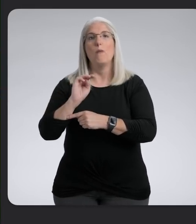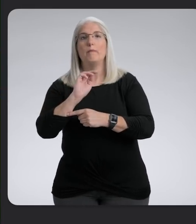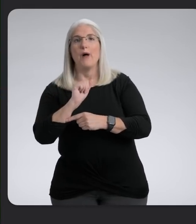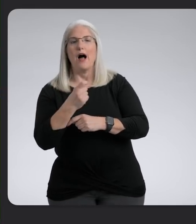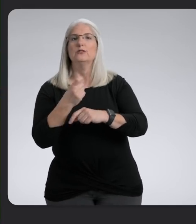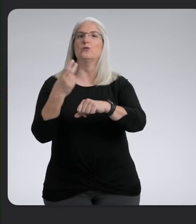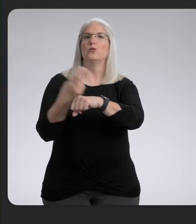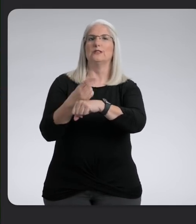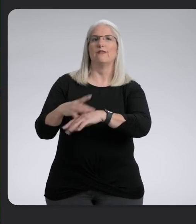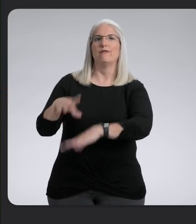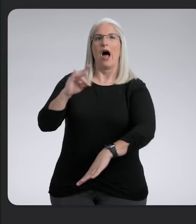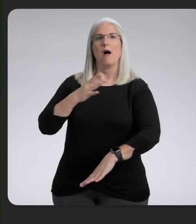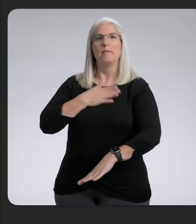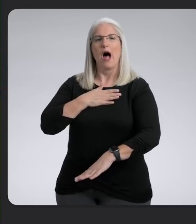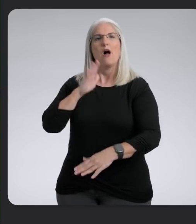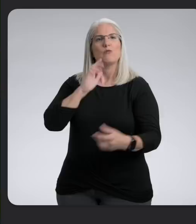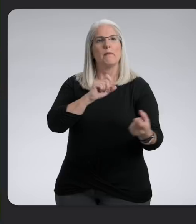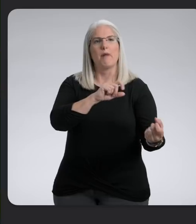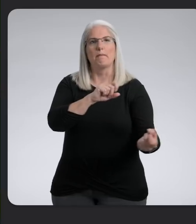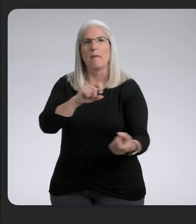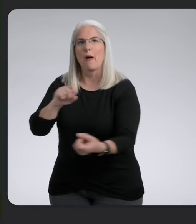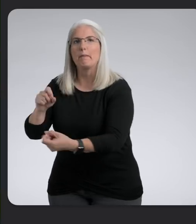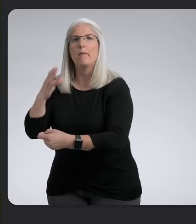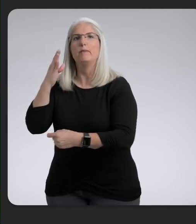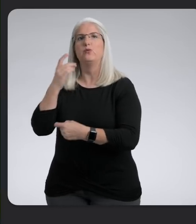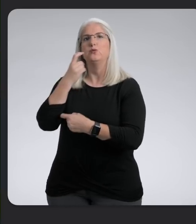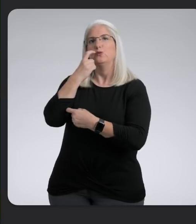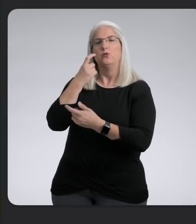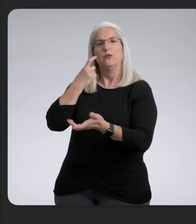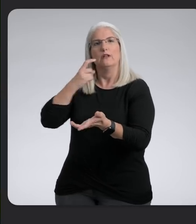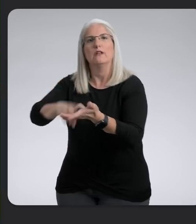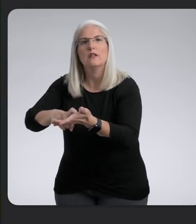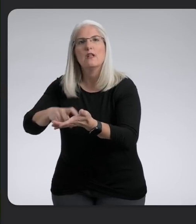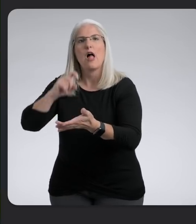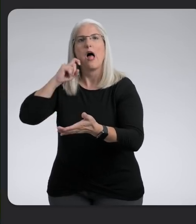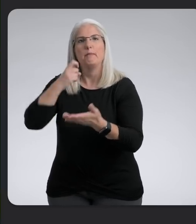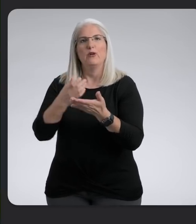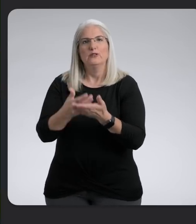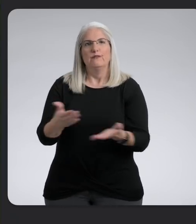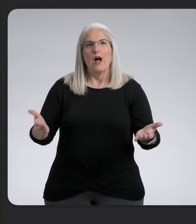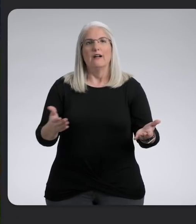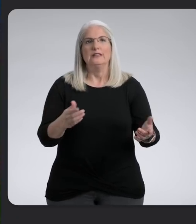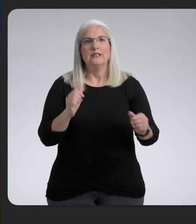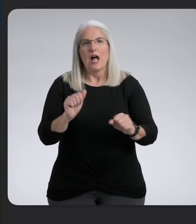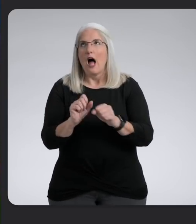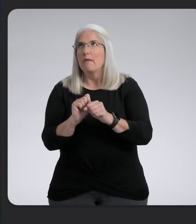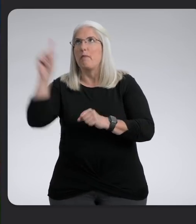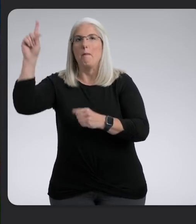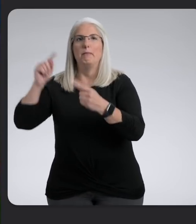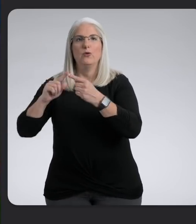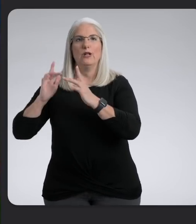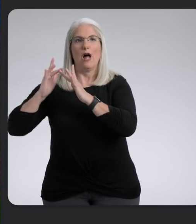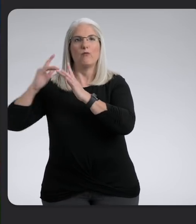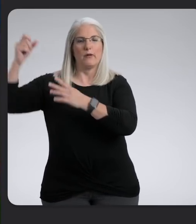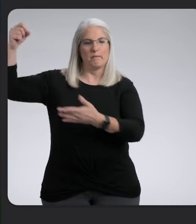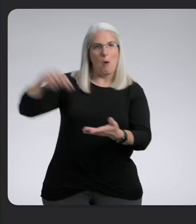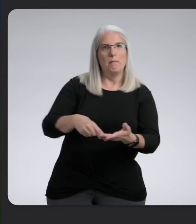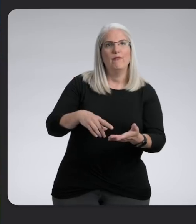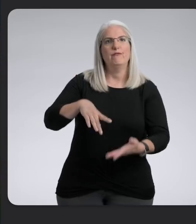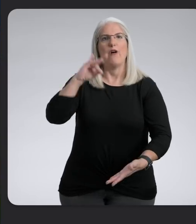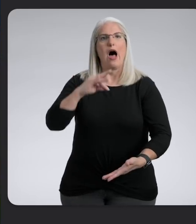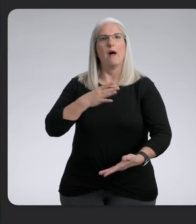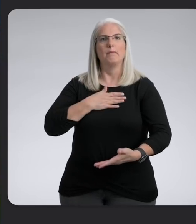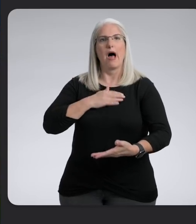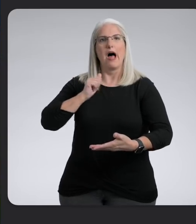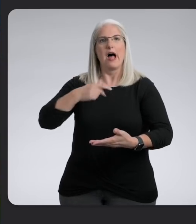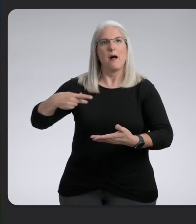can be detected by other Apple devices. They can relay your AirPods location to the network and then back to your Find My app. And if they're